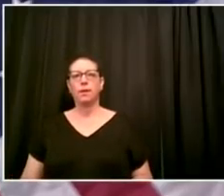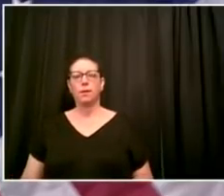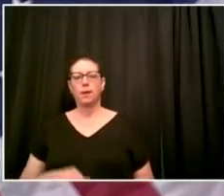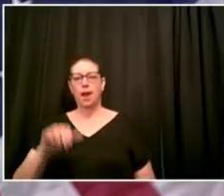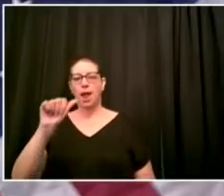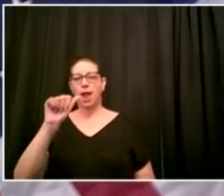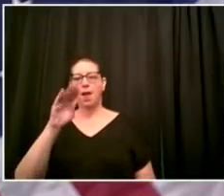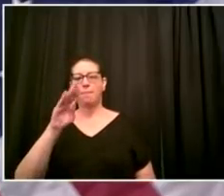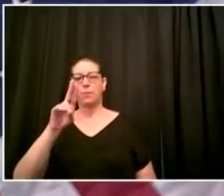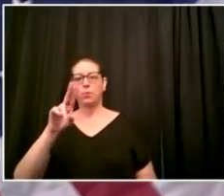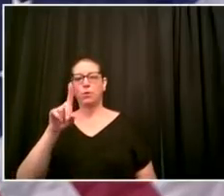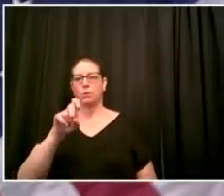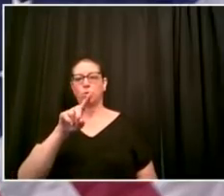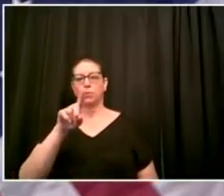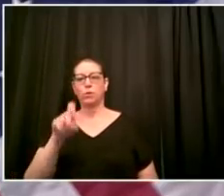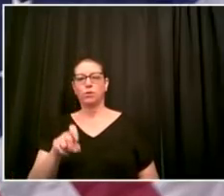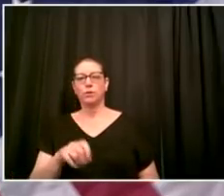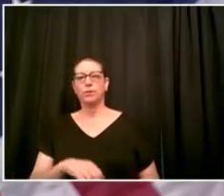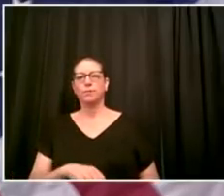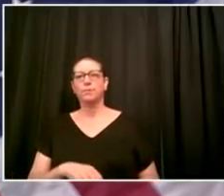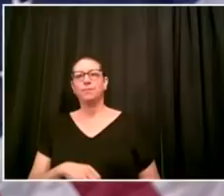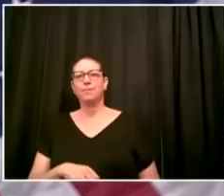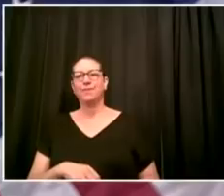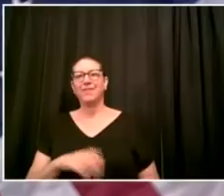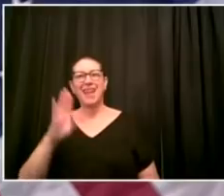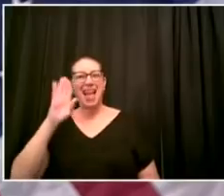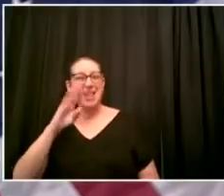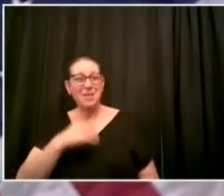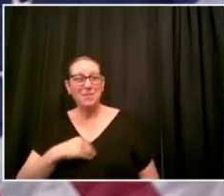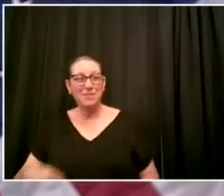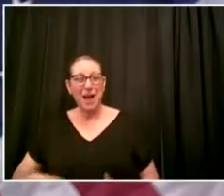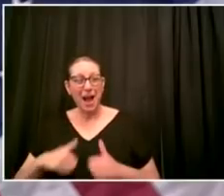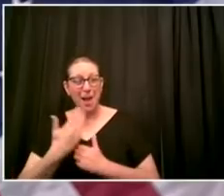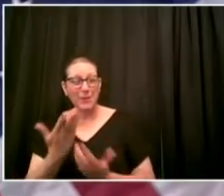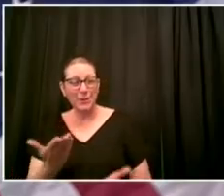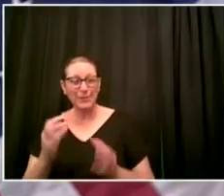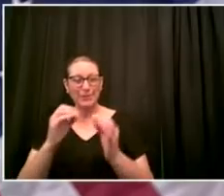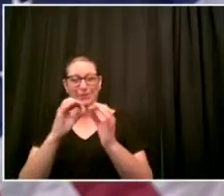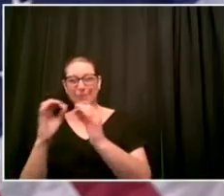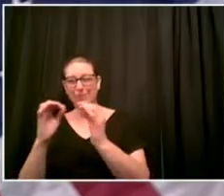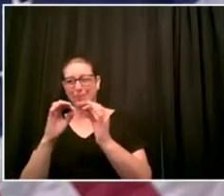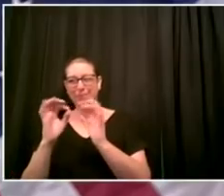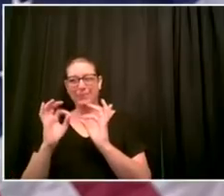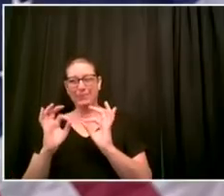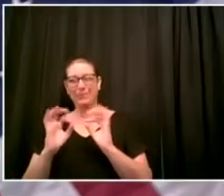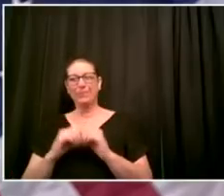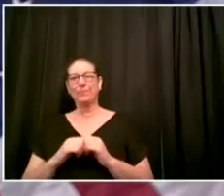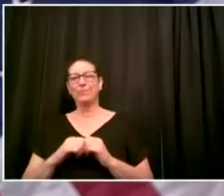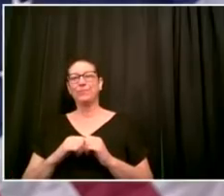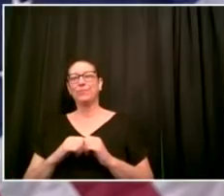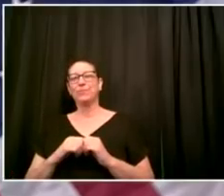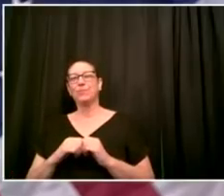Hello, Mayor. How are you? Good, Abu. How are you doing? Good. Thank you so much. Mayor,